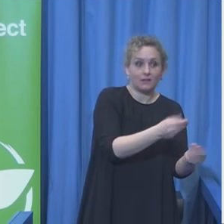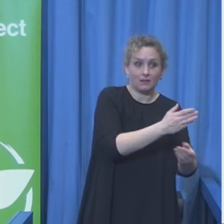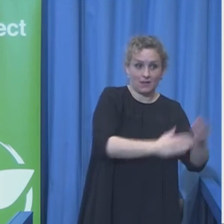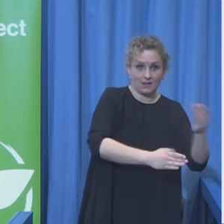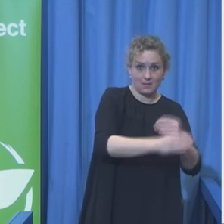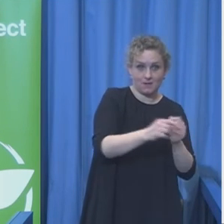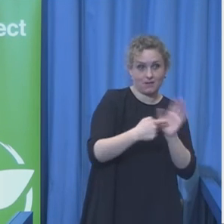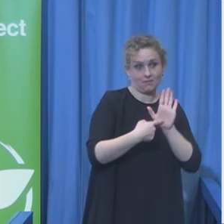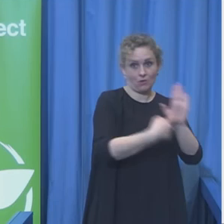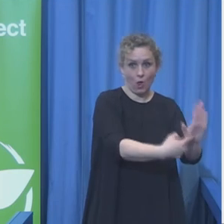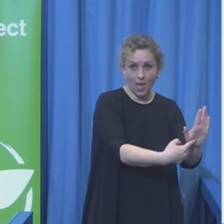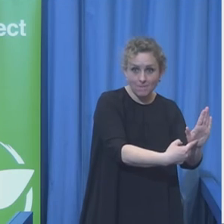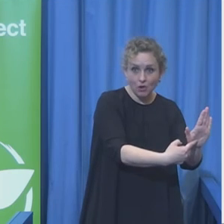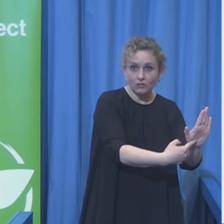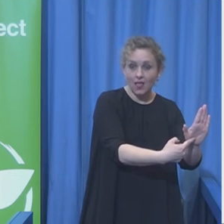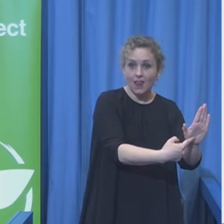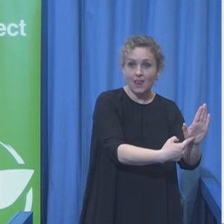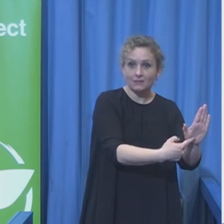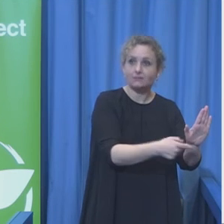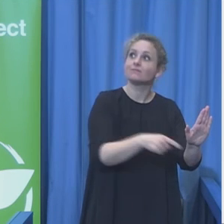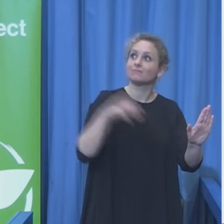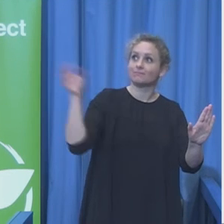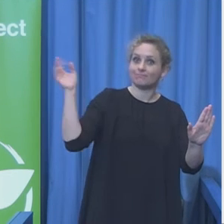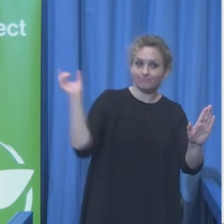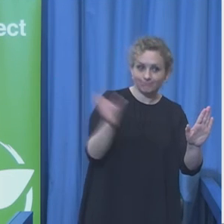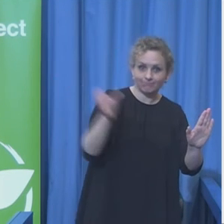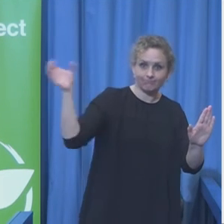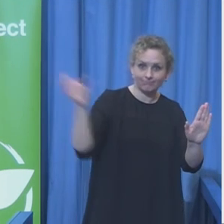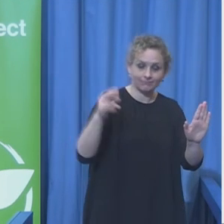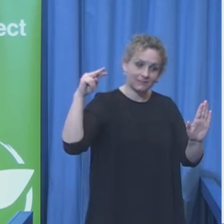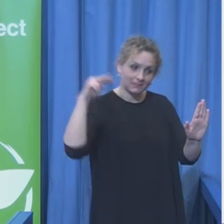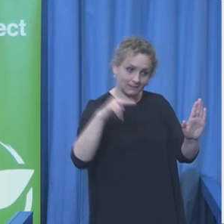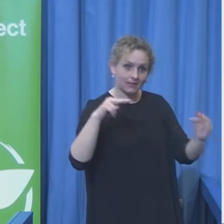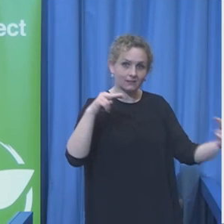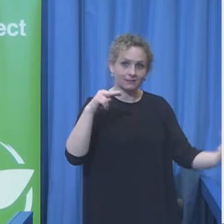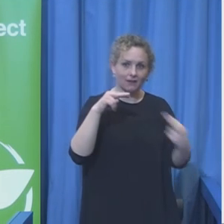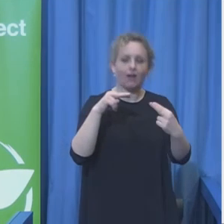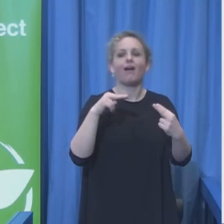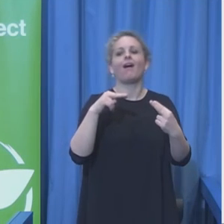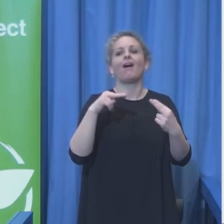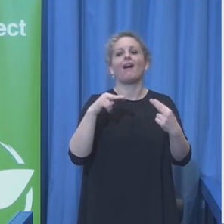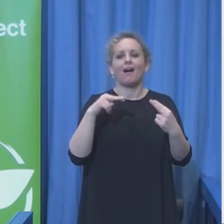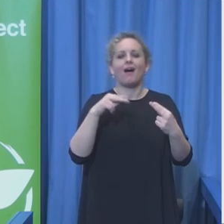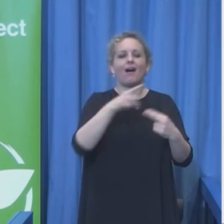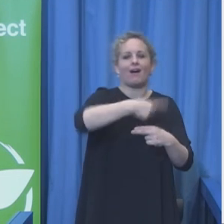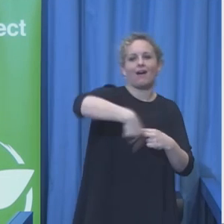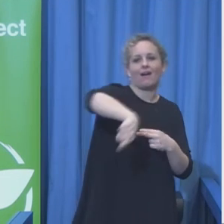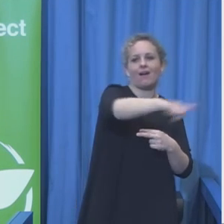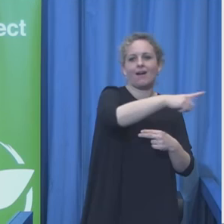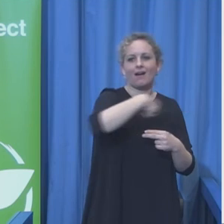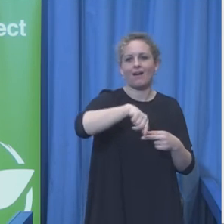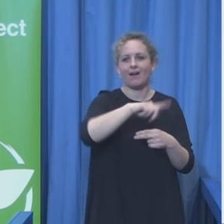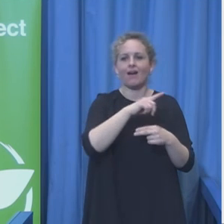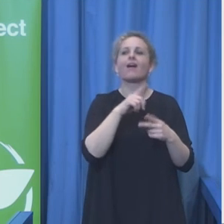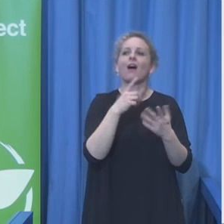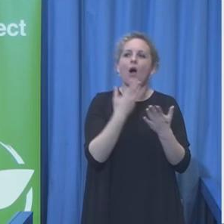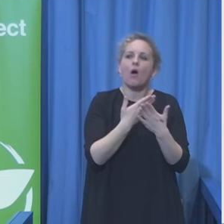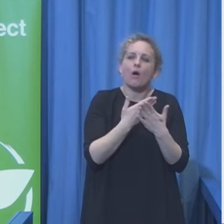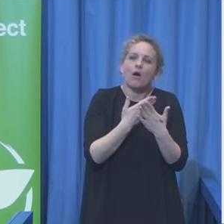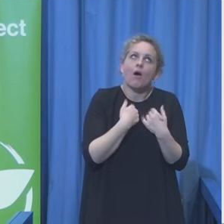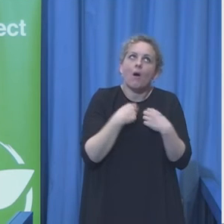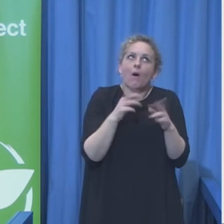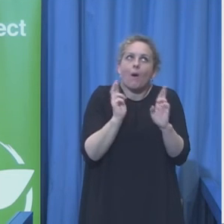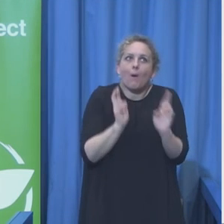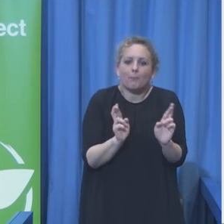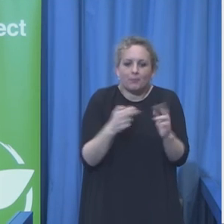town on that. So hopefully it will be an effective committee, and it's one of my jobs to make sure that it will be an effective committee. So,